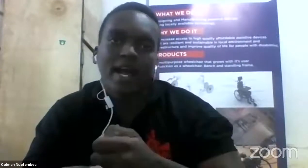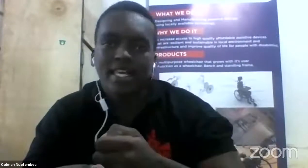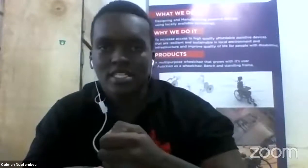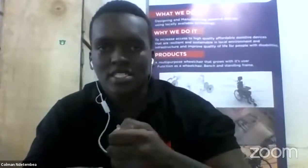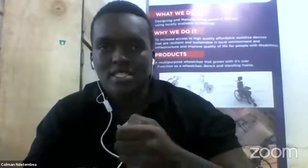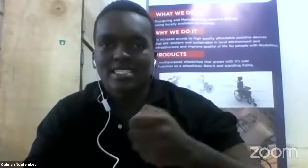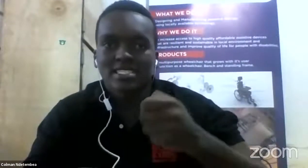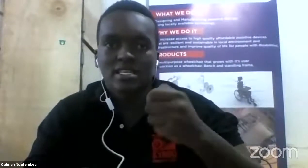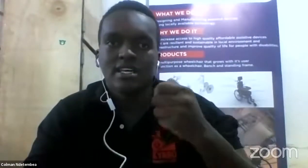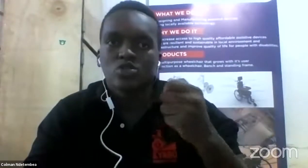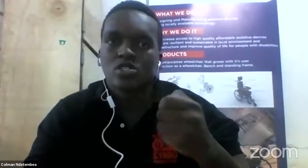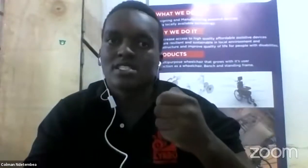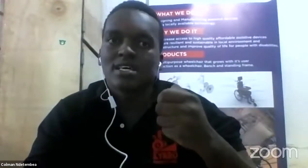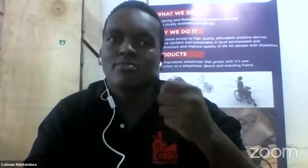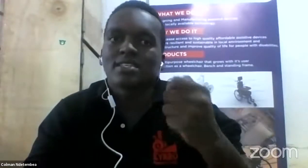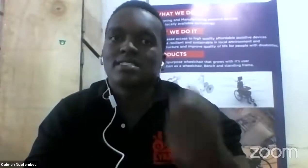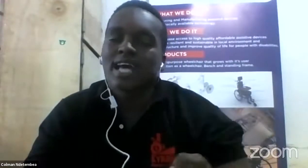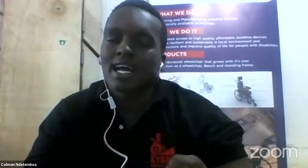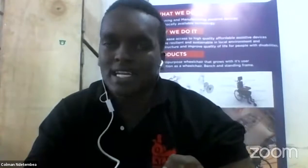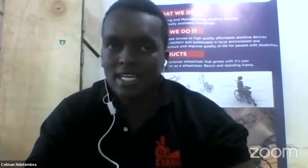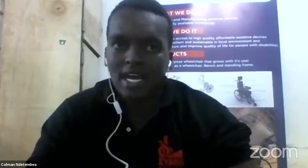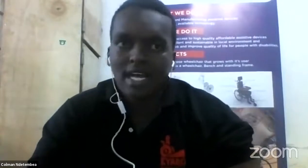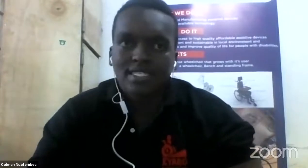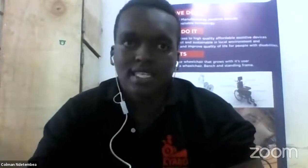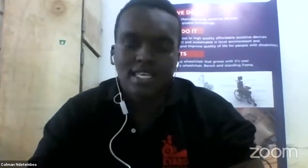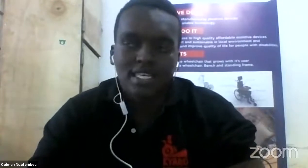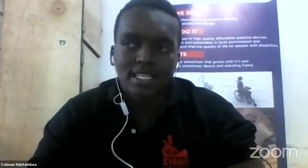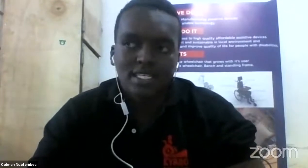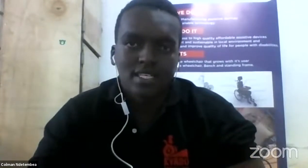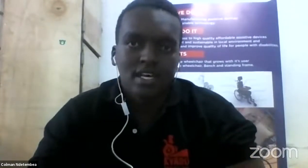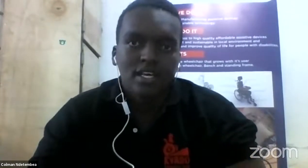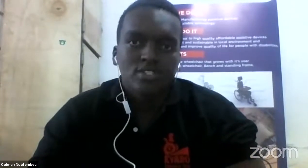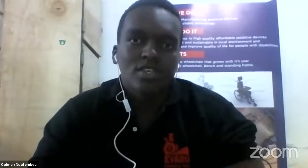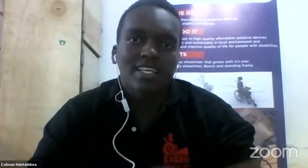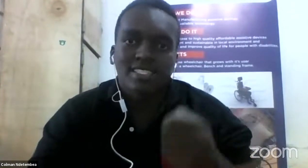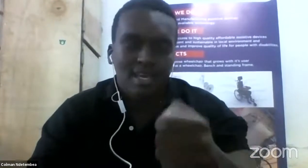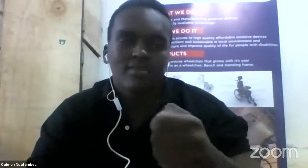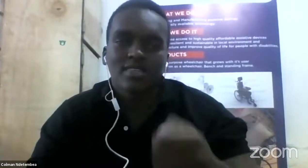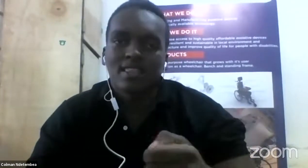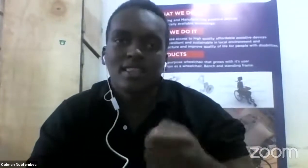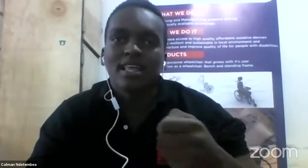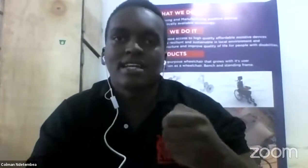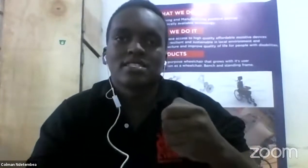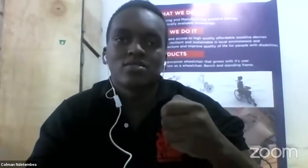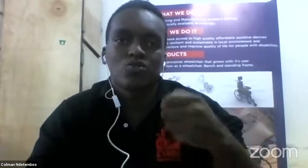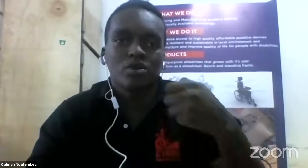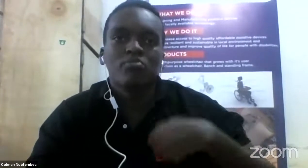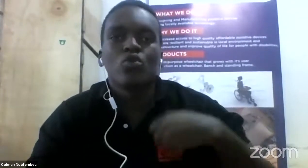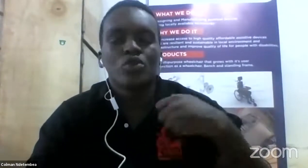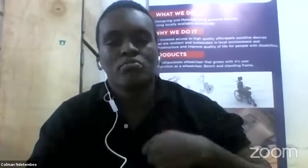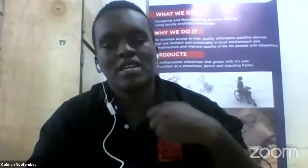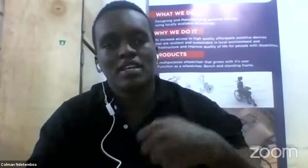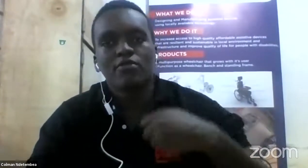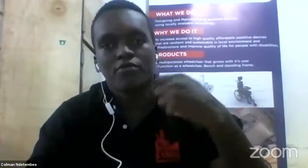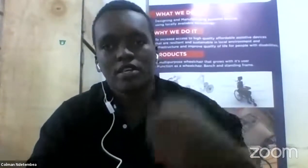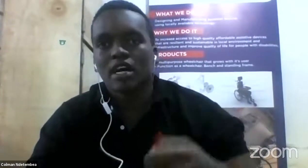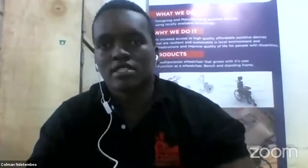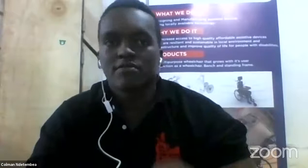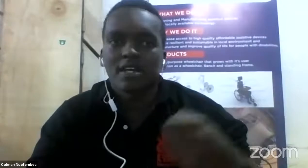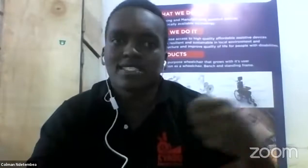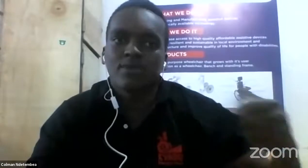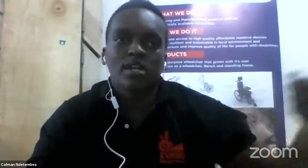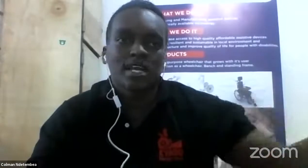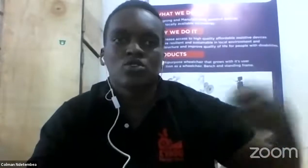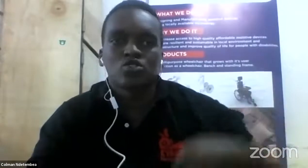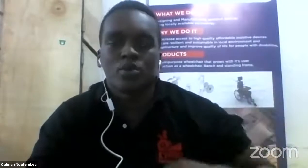product and a package that suits them exactly as they need it. So that's something that we believe in